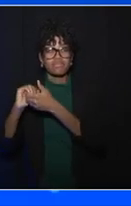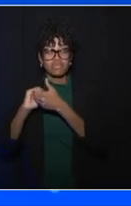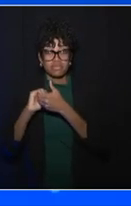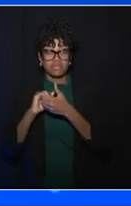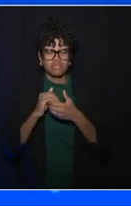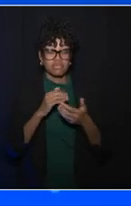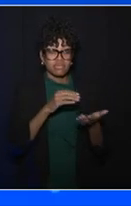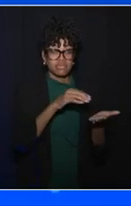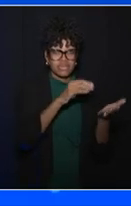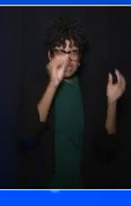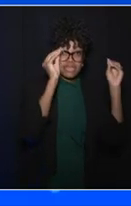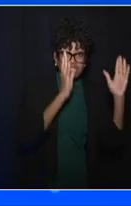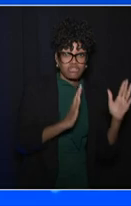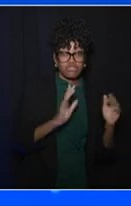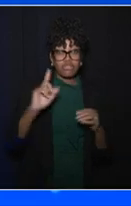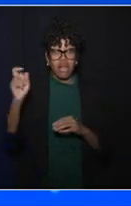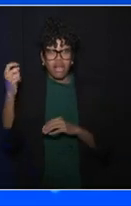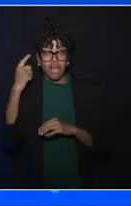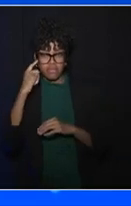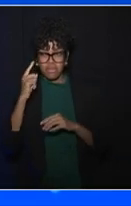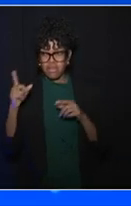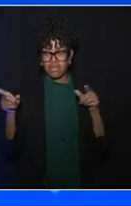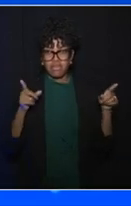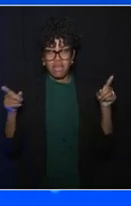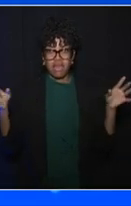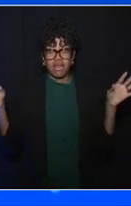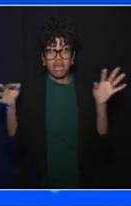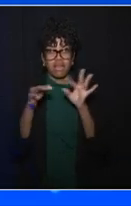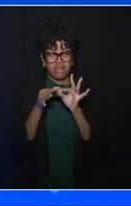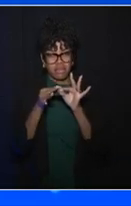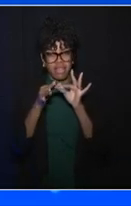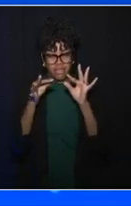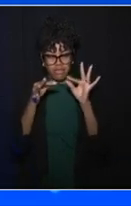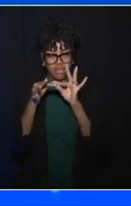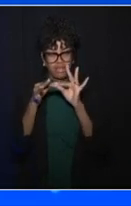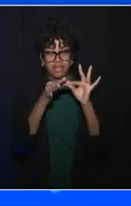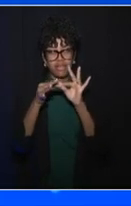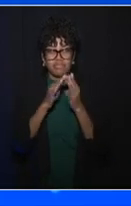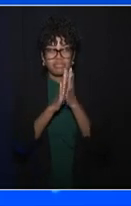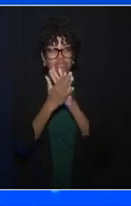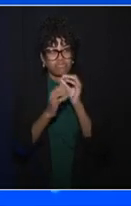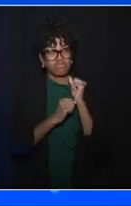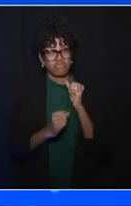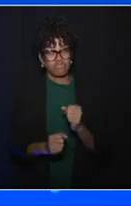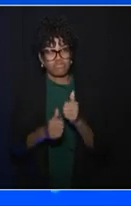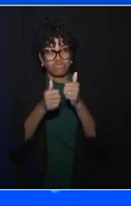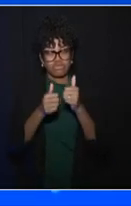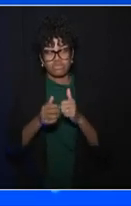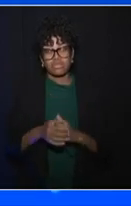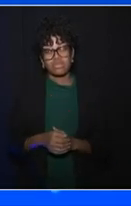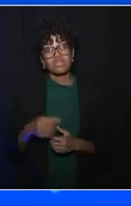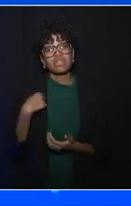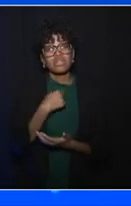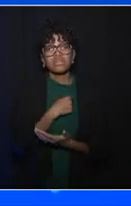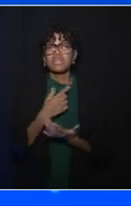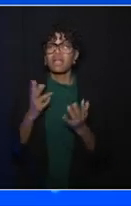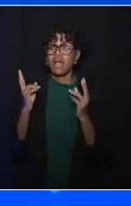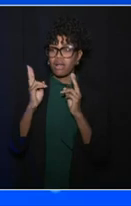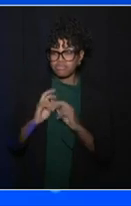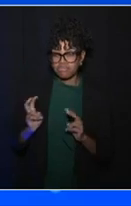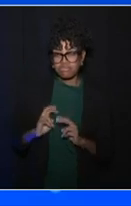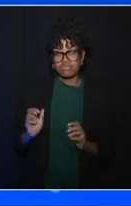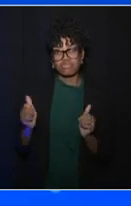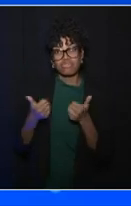and government gets deeper. And of course, the things that we ask of ourselves and we challenge ourselves to